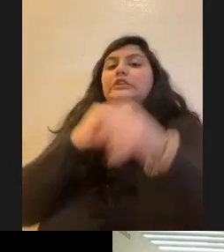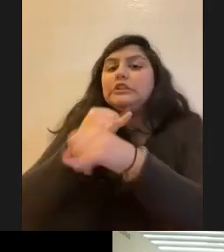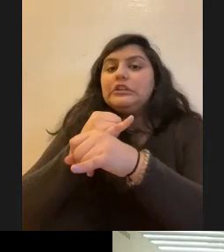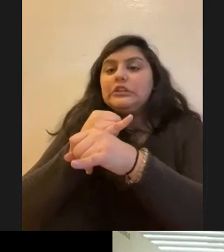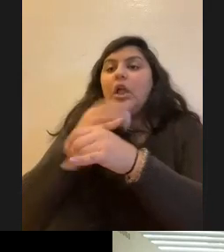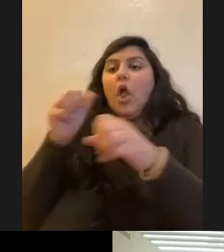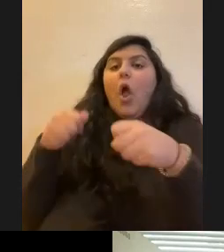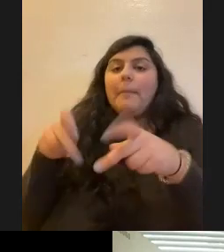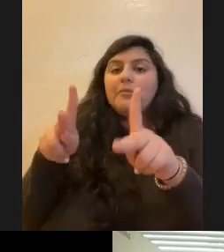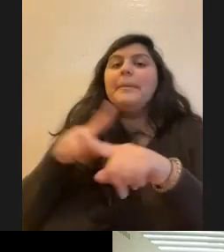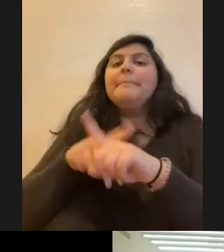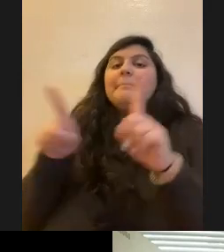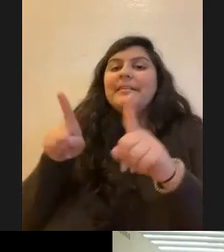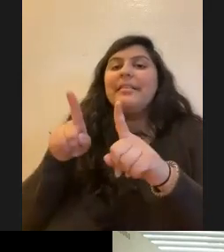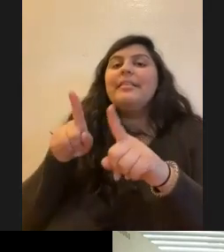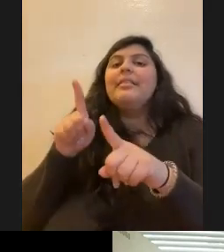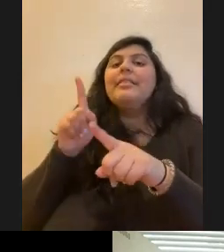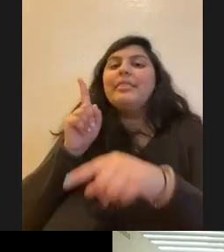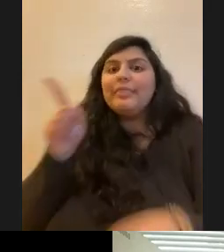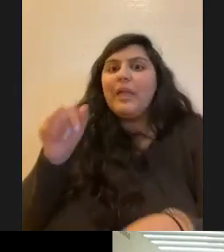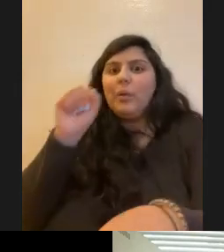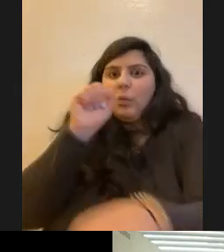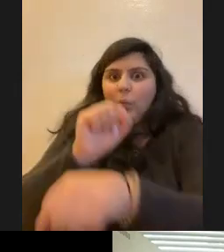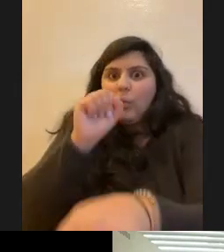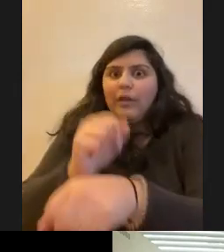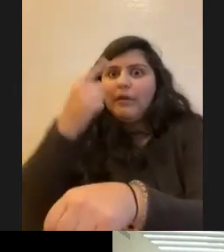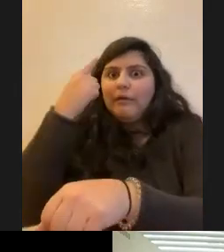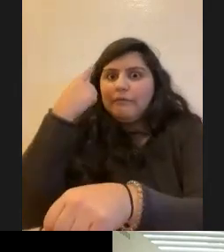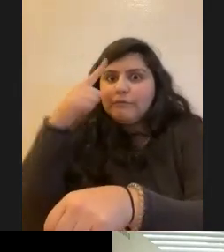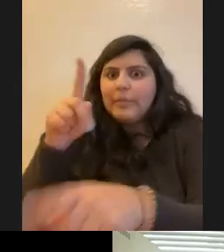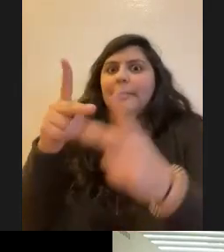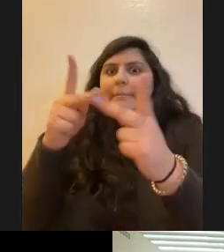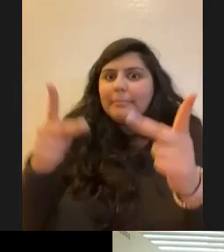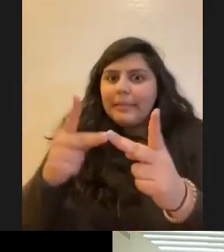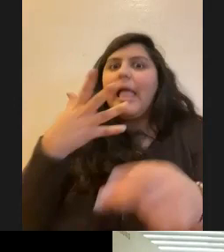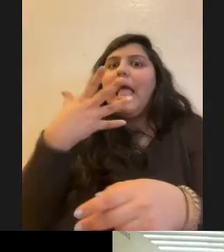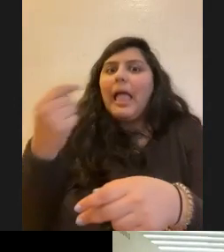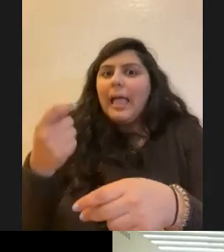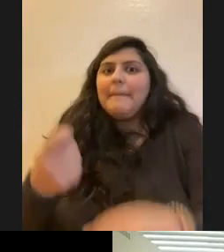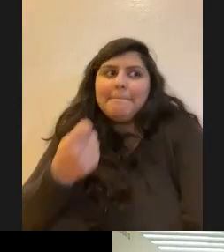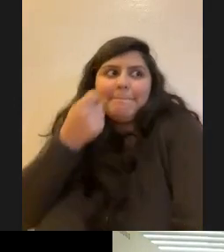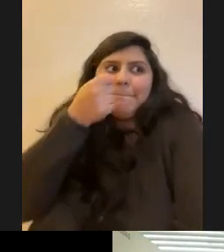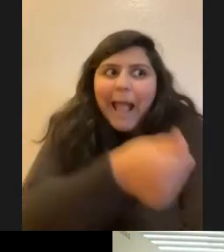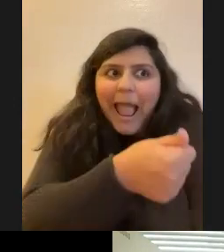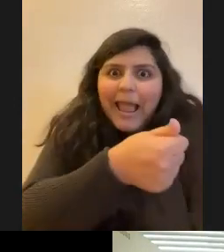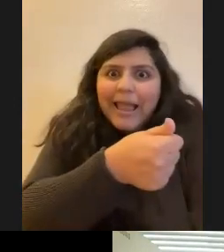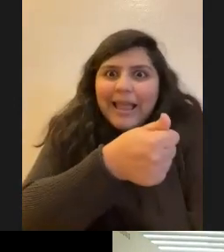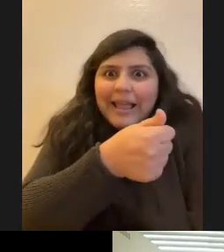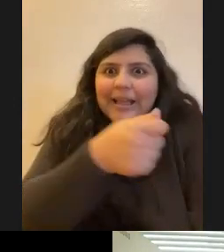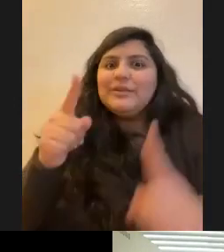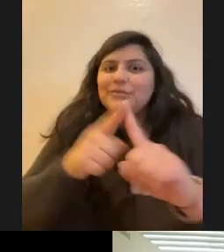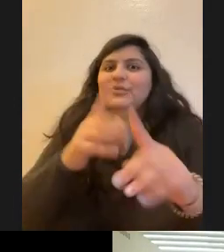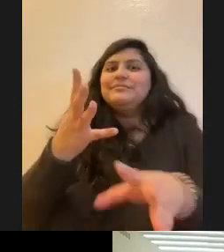but they were essentially working for a place and paid them to have that